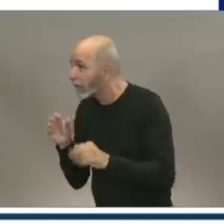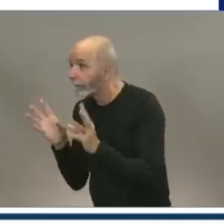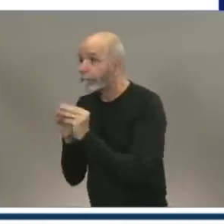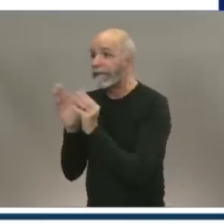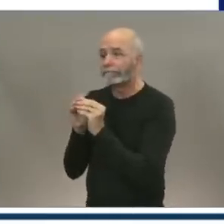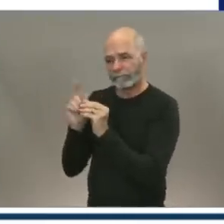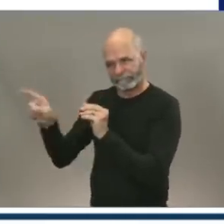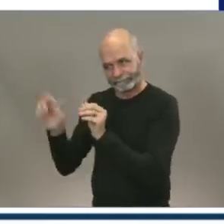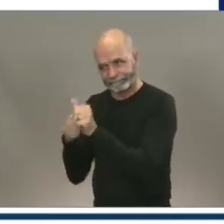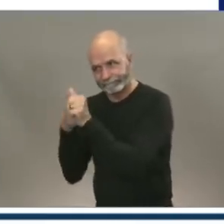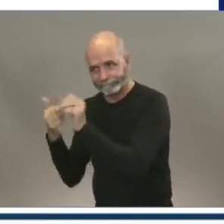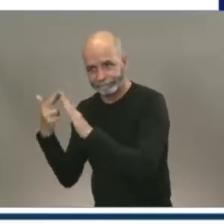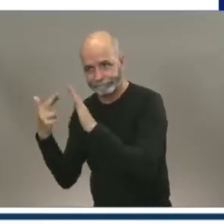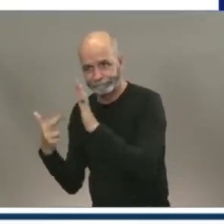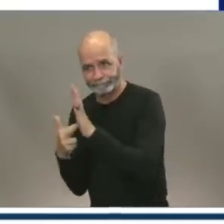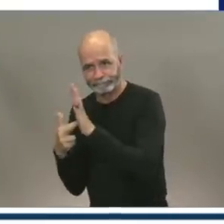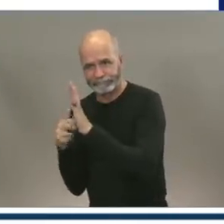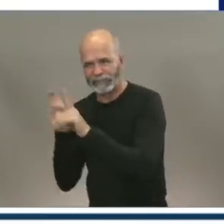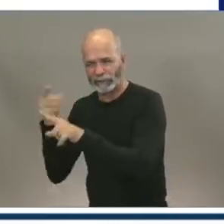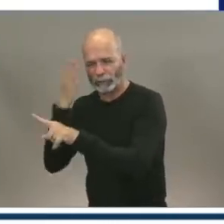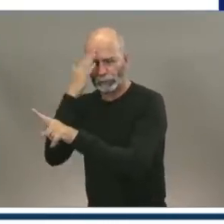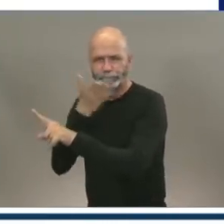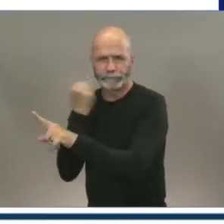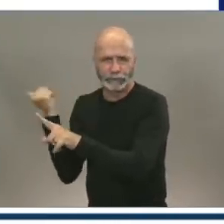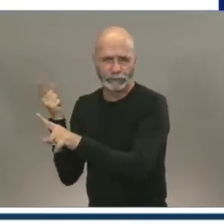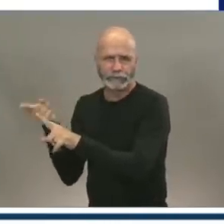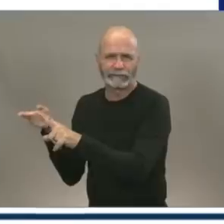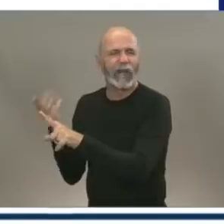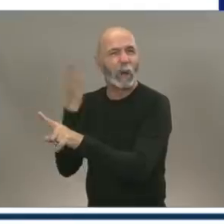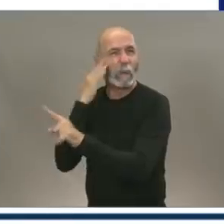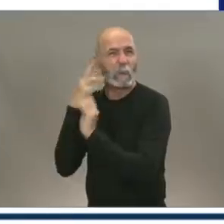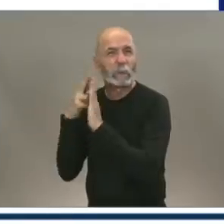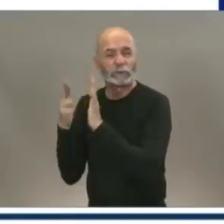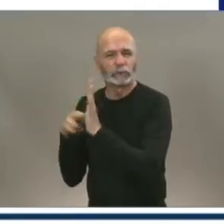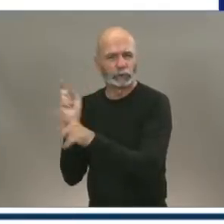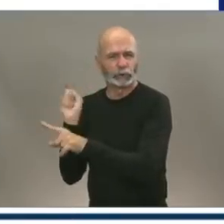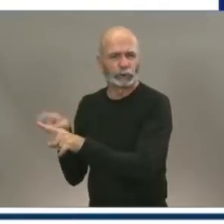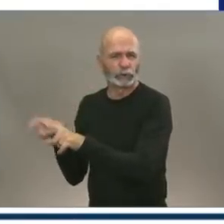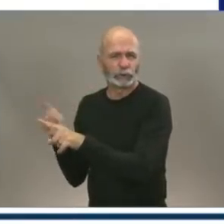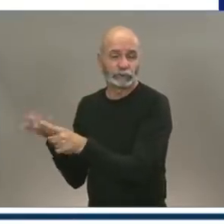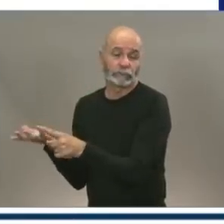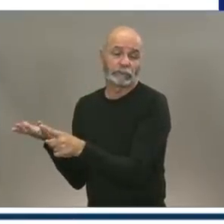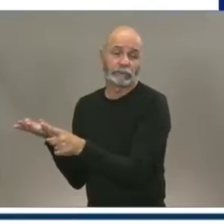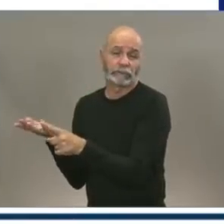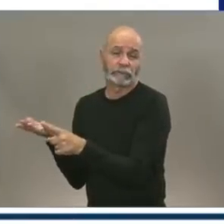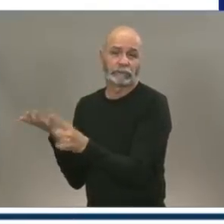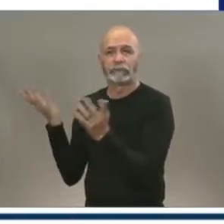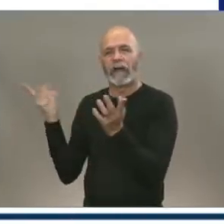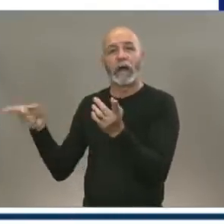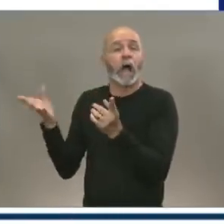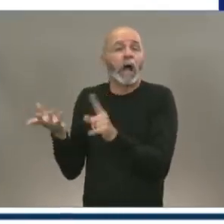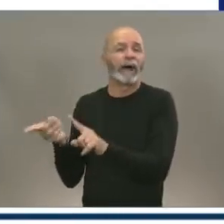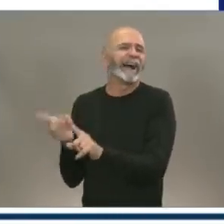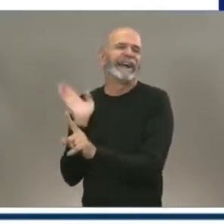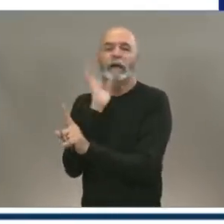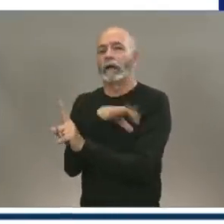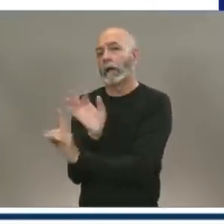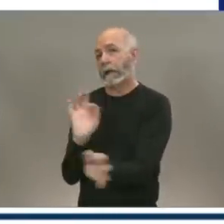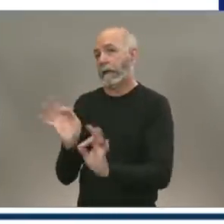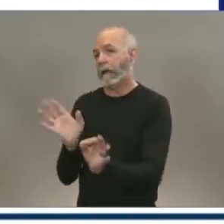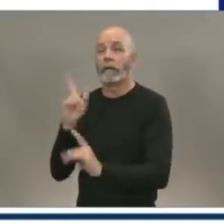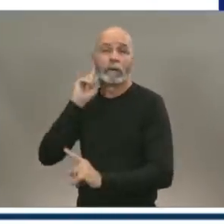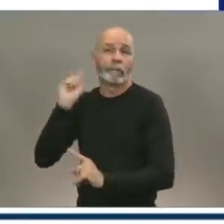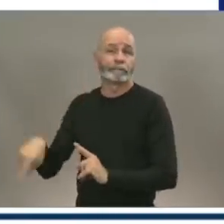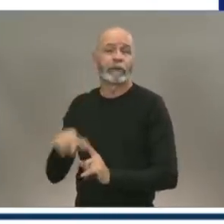rules should have been known to these people and would have been known. I would submit that's my opinion. They decided not to follow them. So, the regular